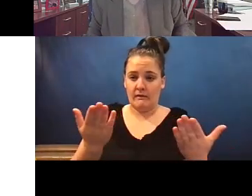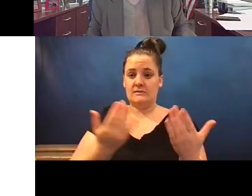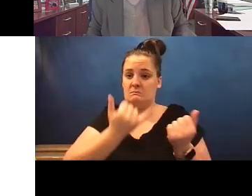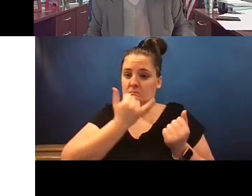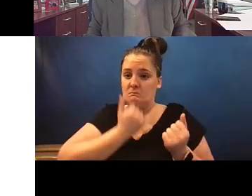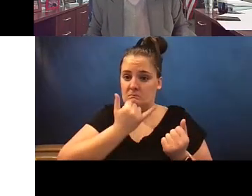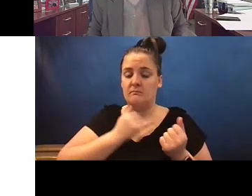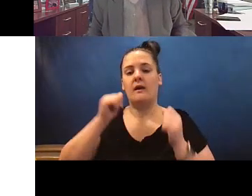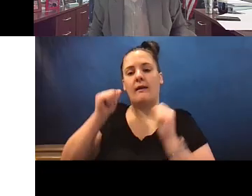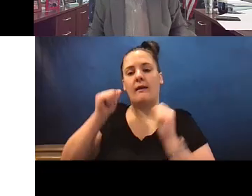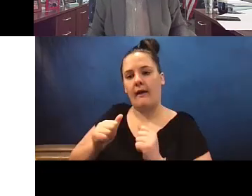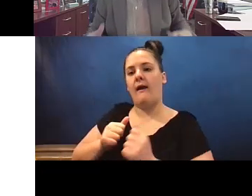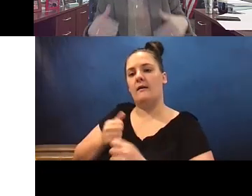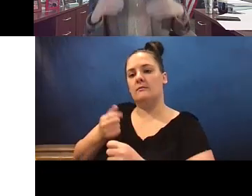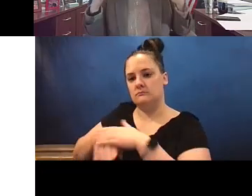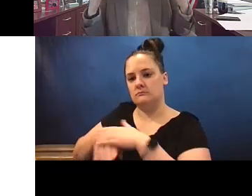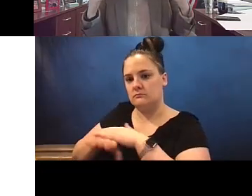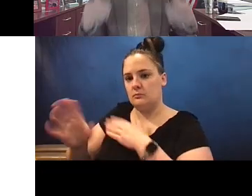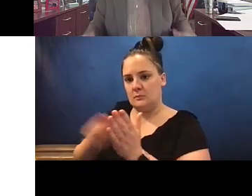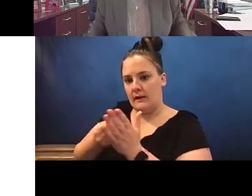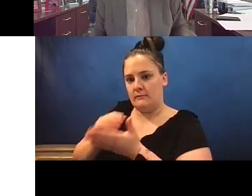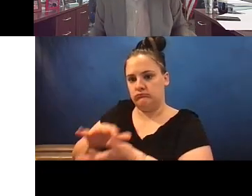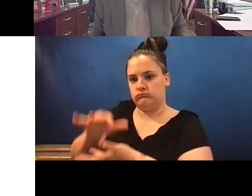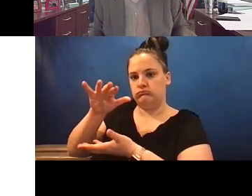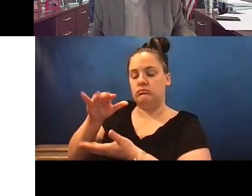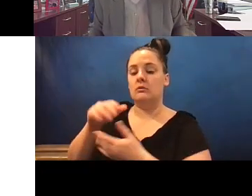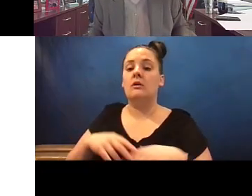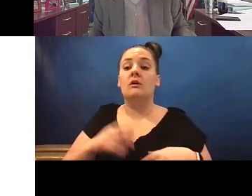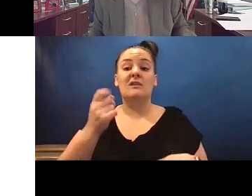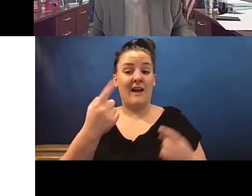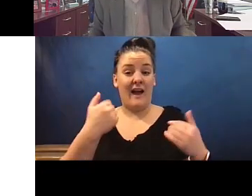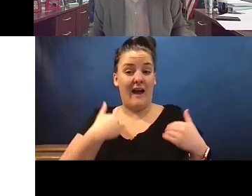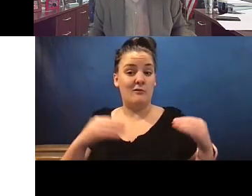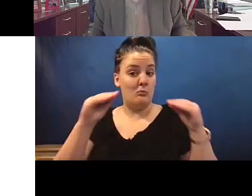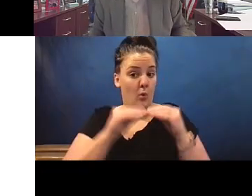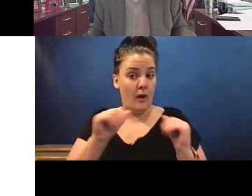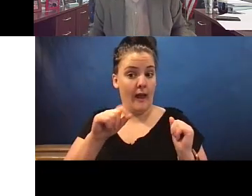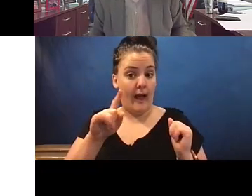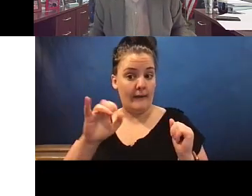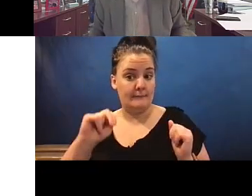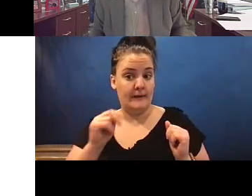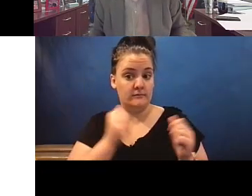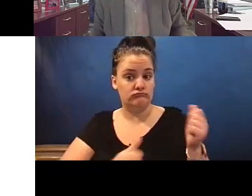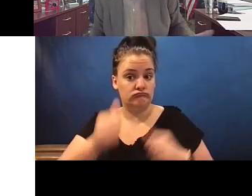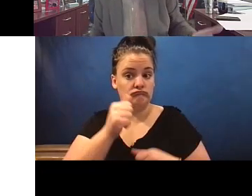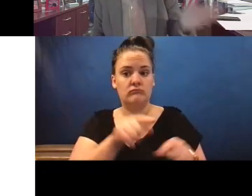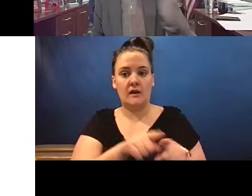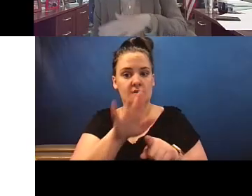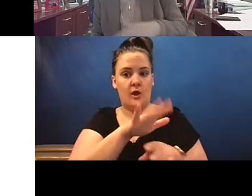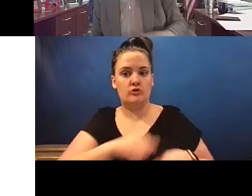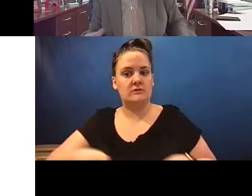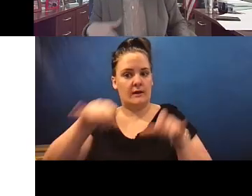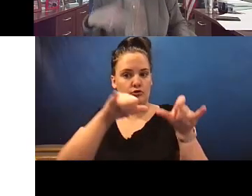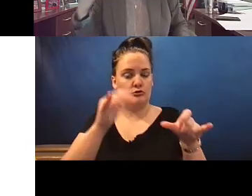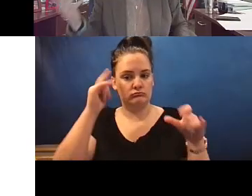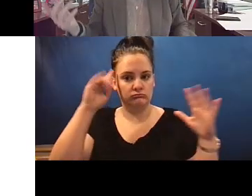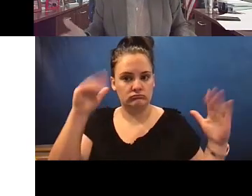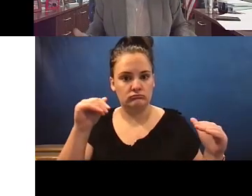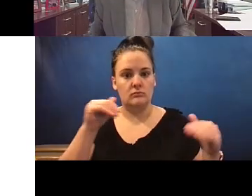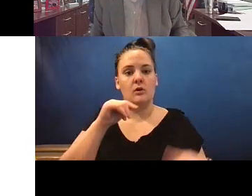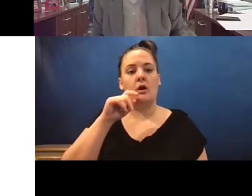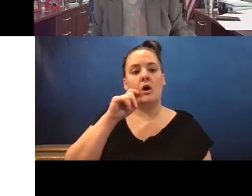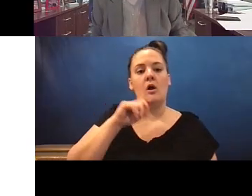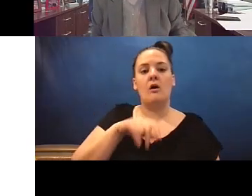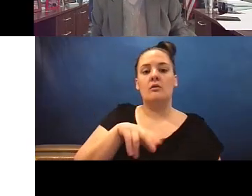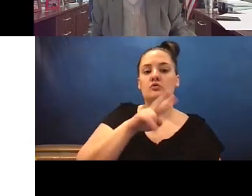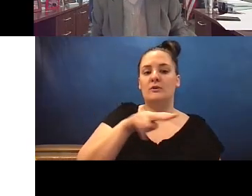day reserves. They have higher admin as a standard, 22.7% of total expenses for rural, and